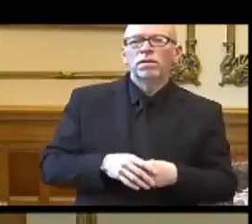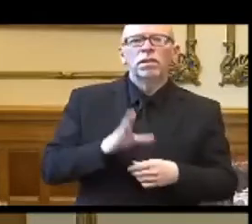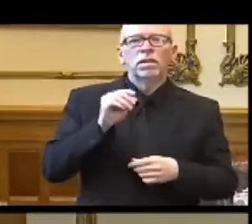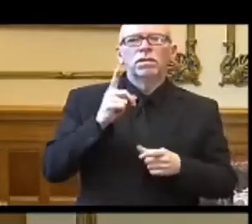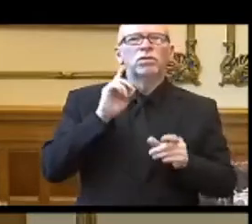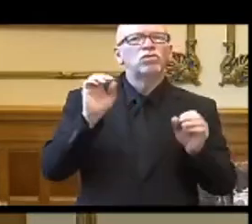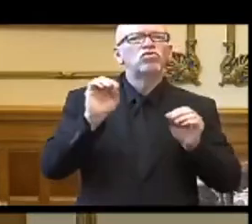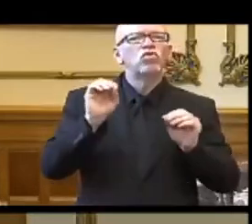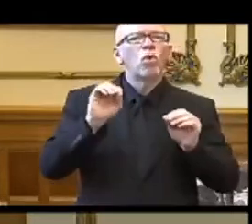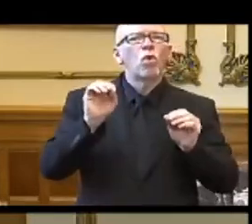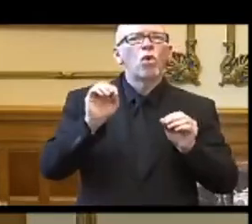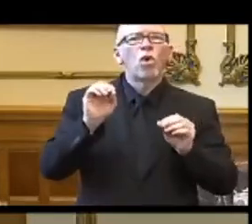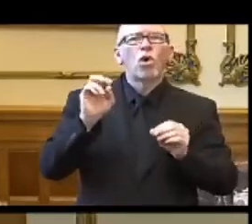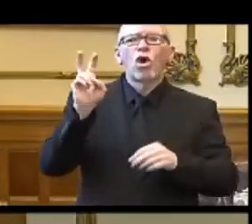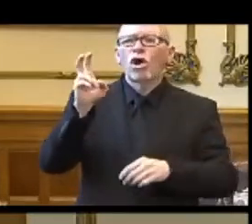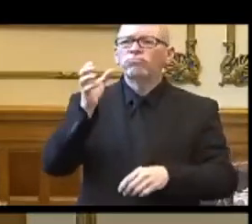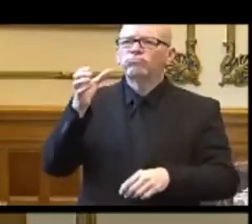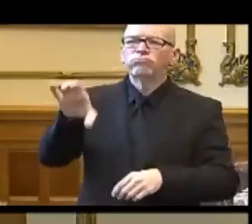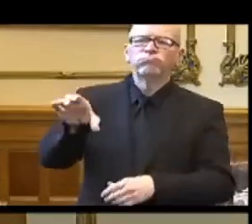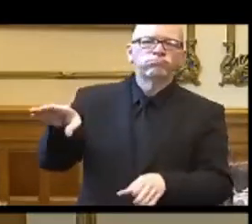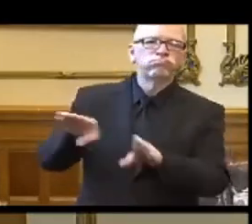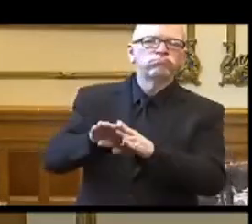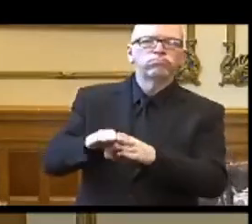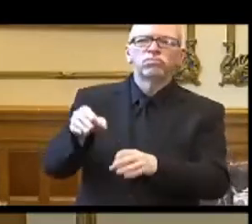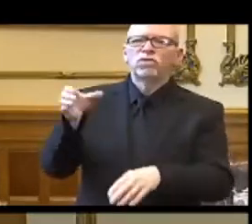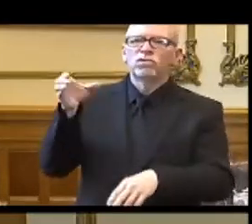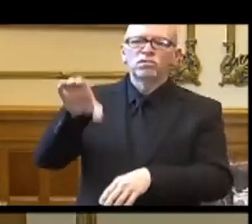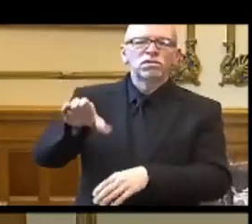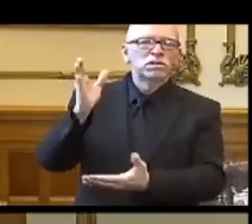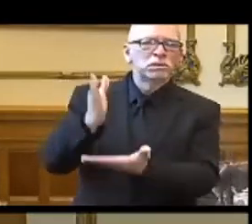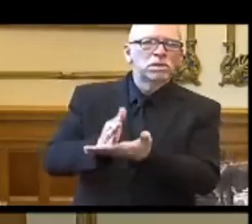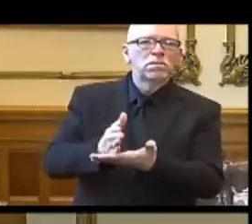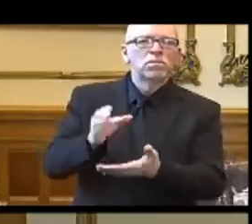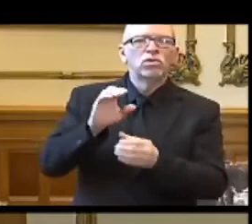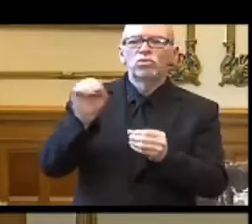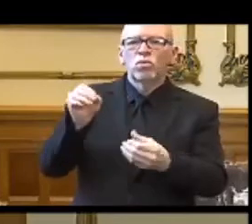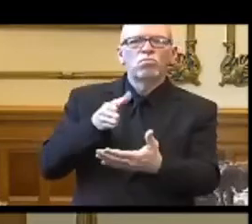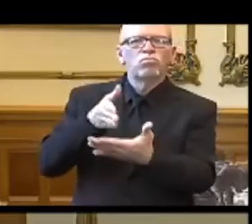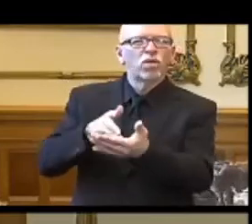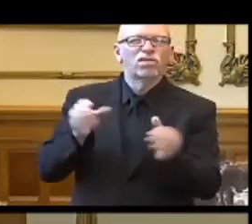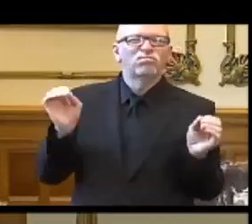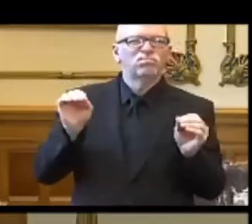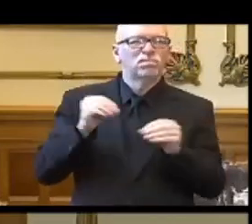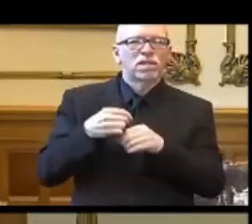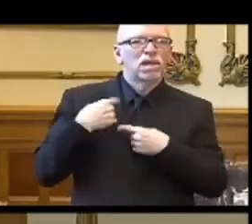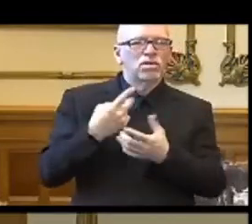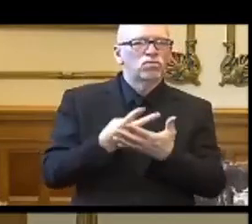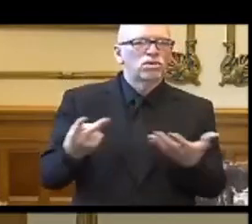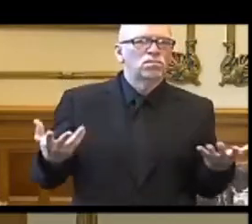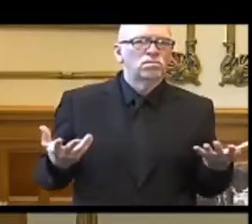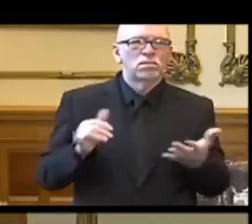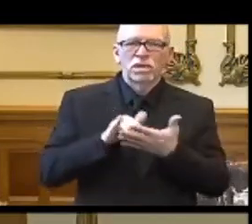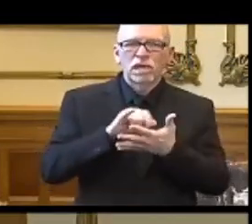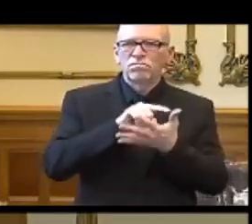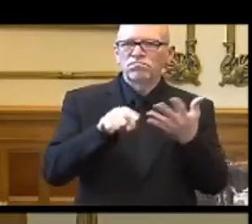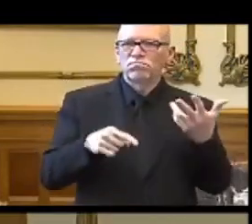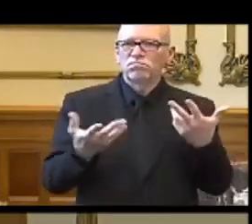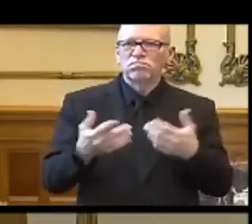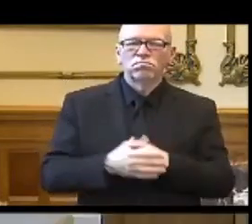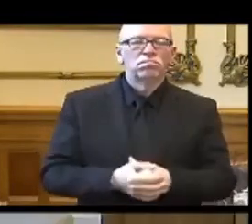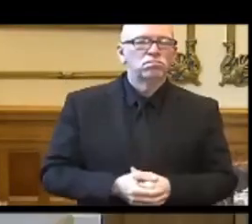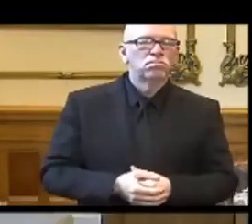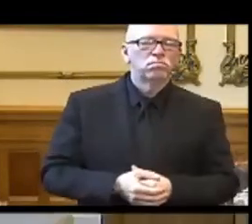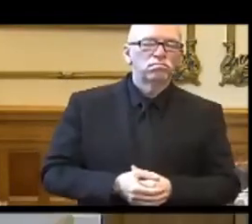no cease and desist letters, no orders to close, and no referrals to prosecutors in the last 2 weeks. So those are the numbers.